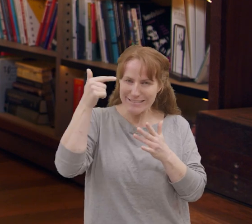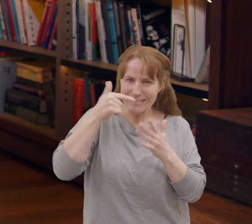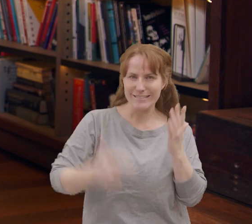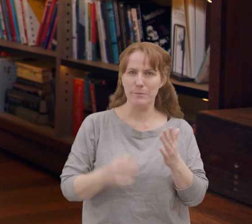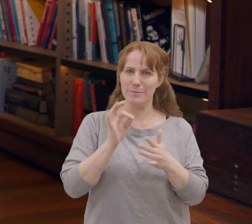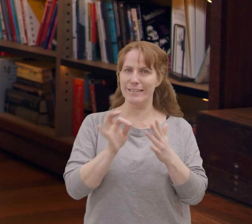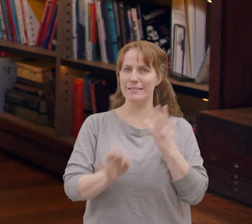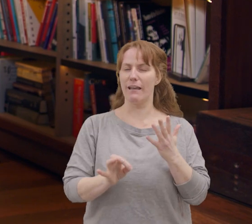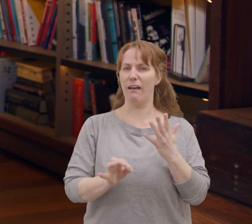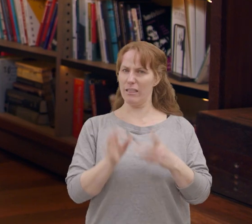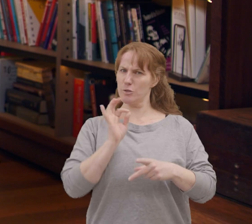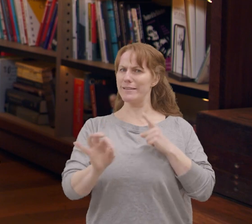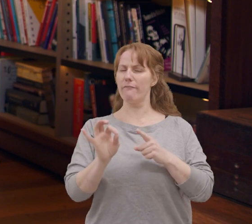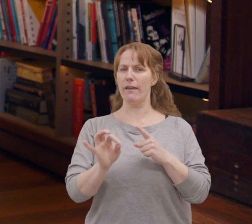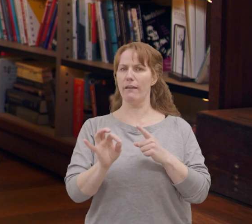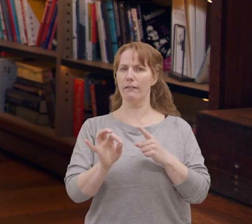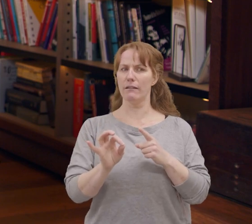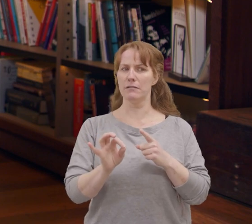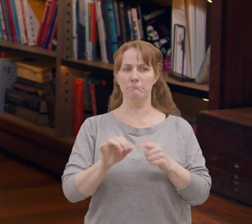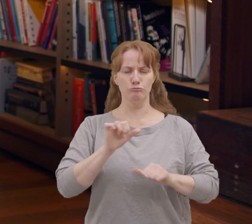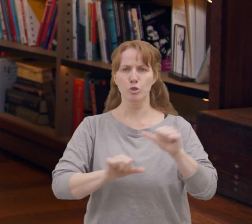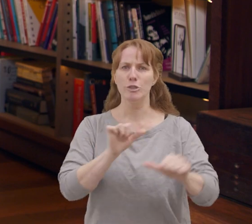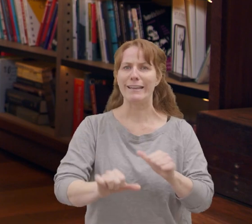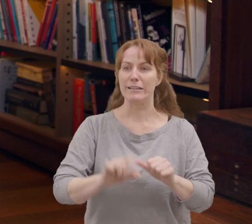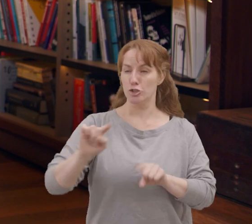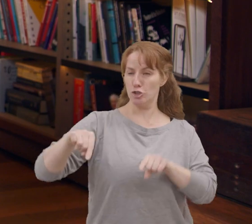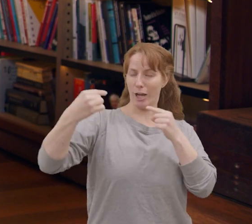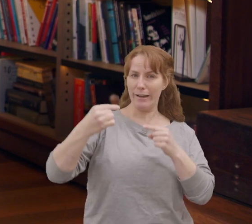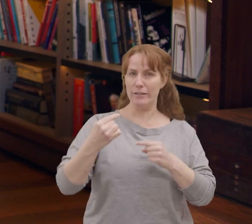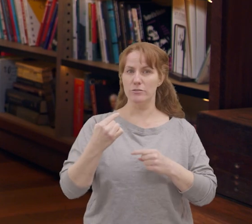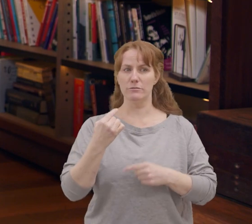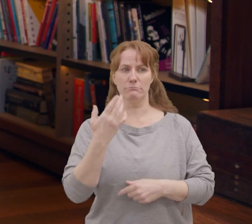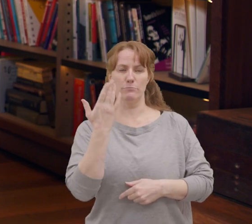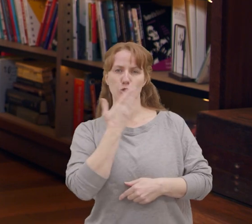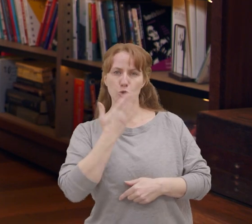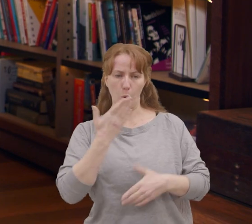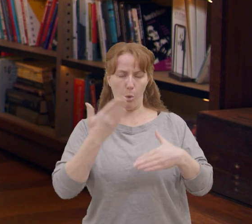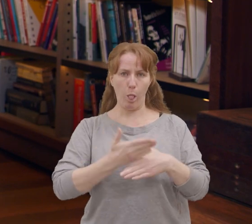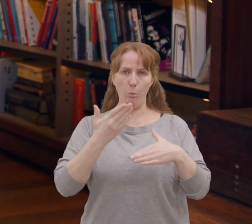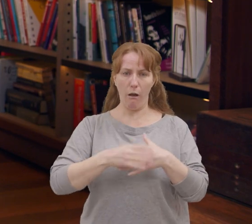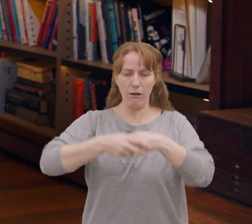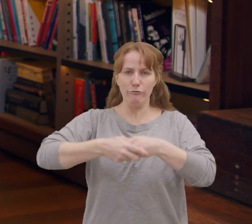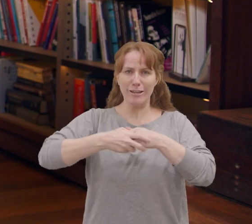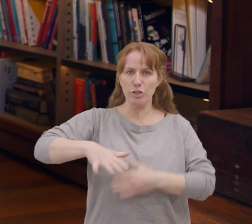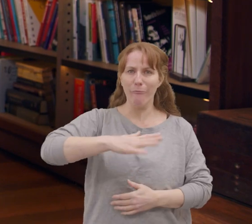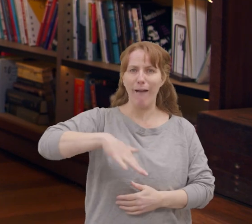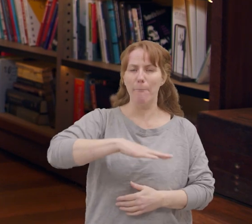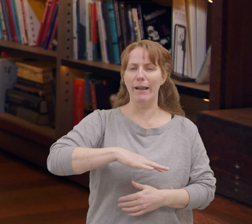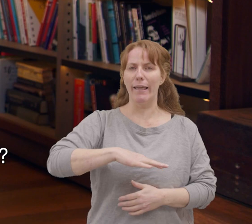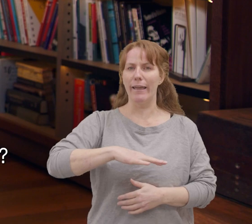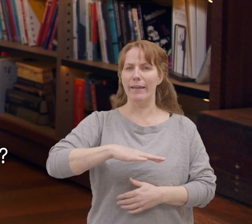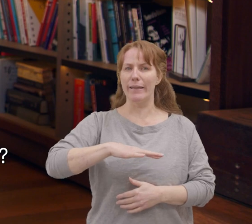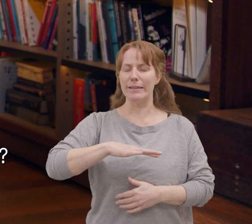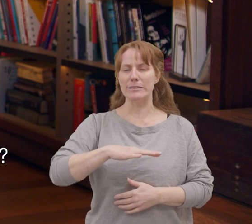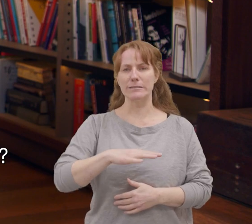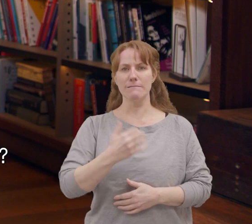their routine? What challenges do they face at home, school, work, in their friendships and relationships?